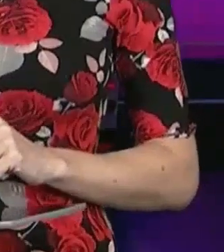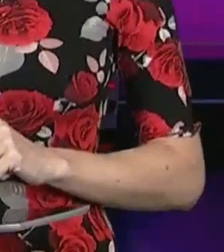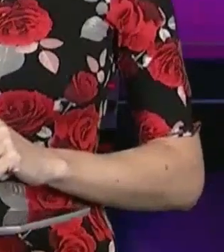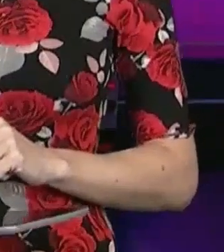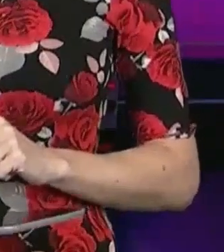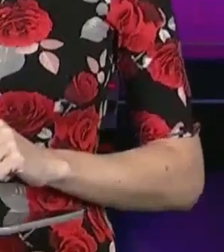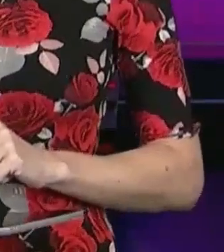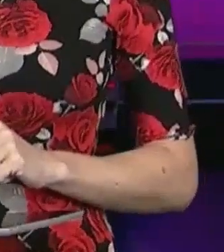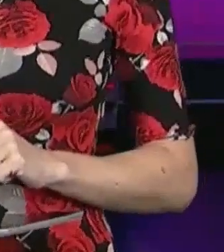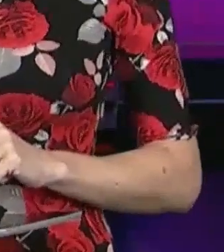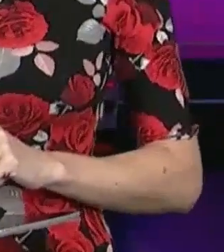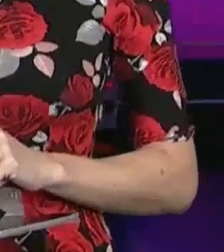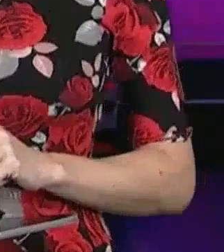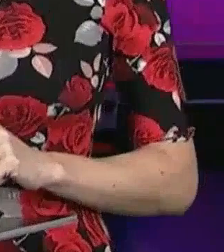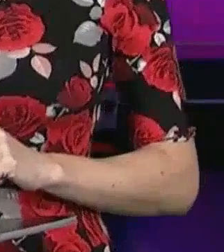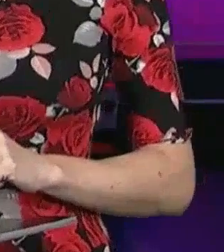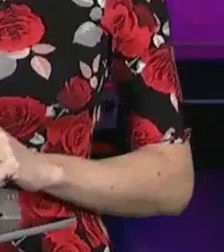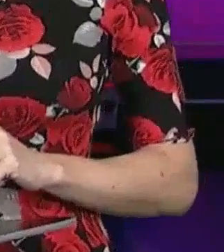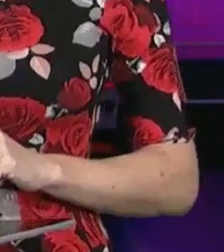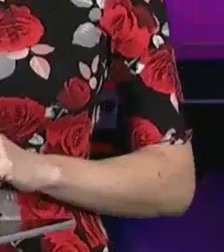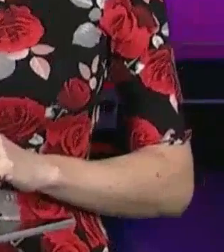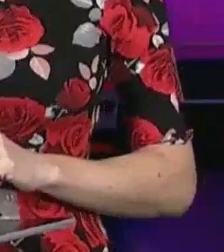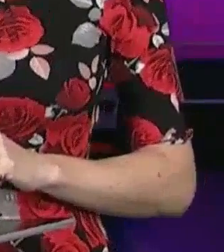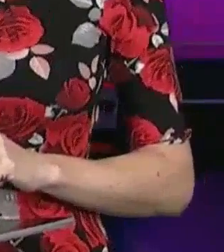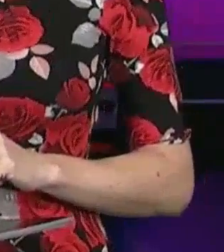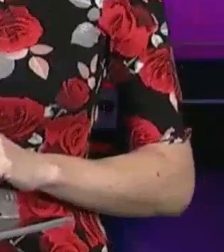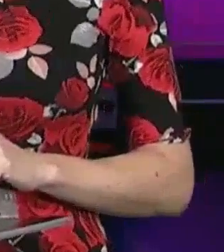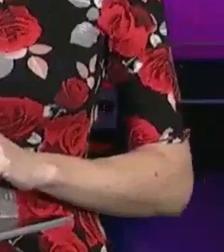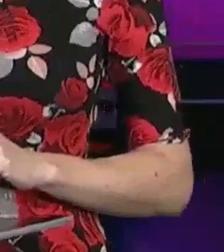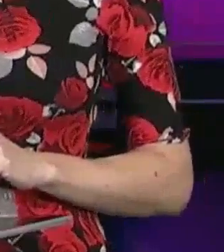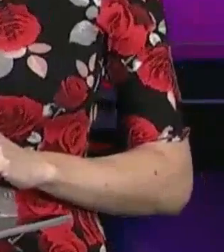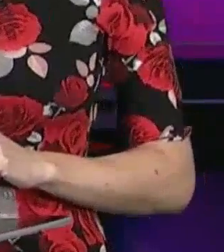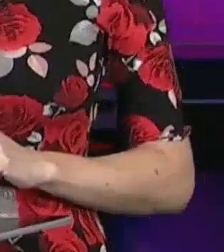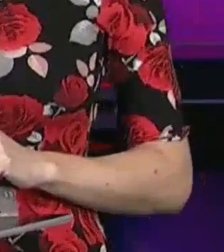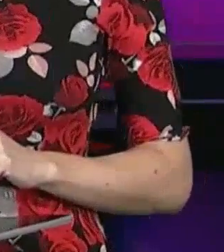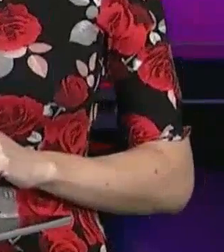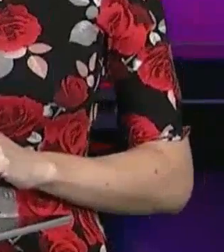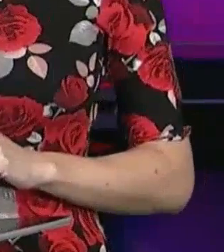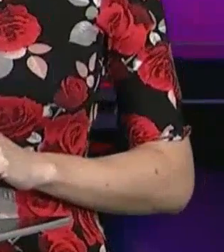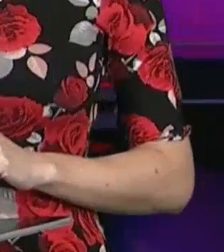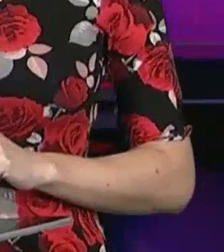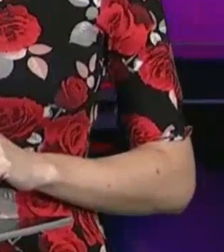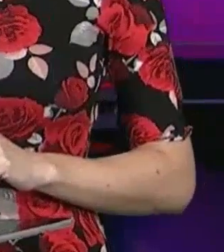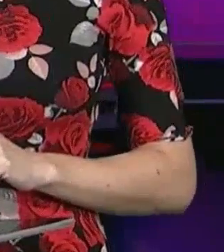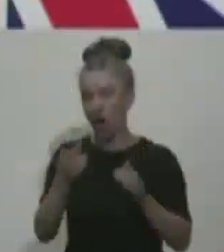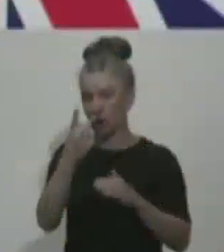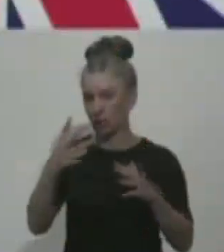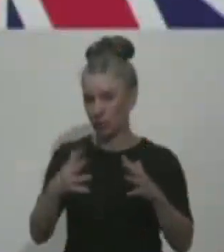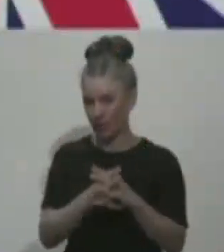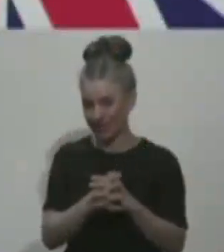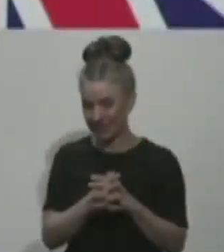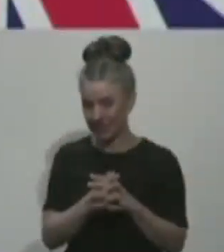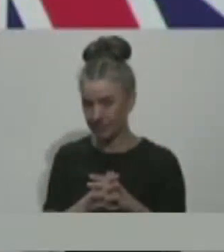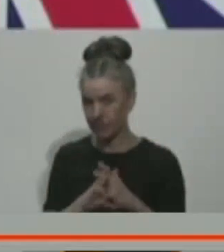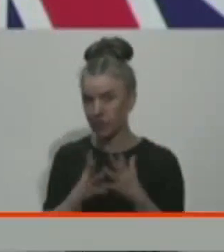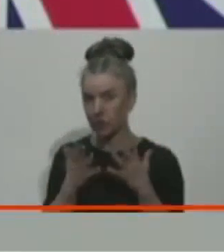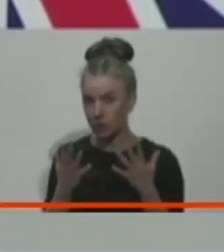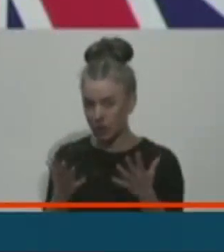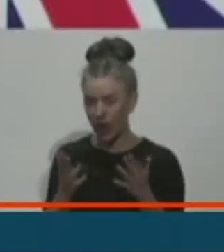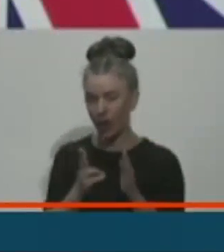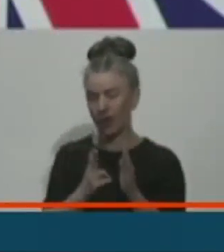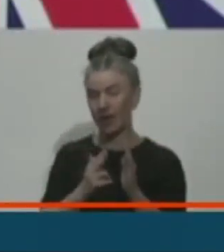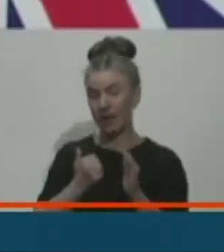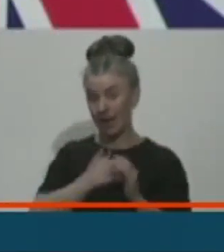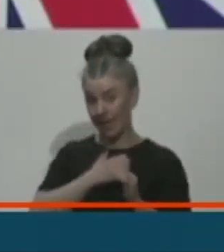Prime Minister of New Zealand Jacinda Ardern has announced the extension of lockdown restrictions for another 12 days. In keeping with our